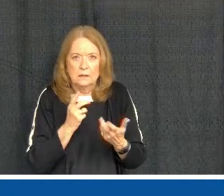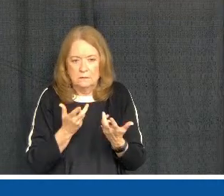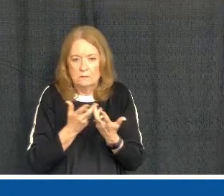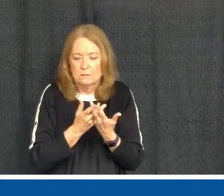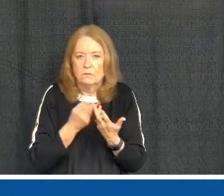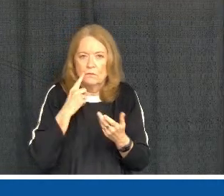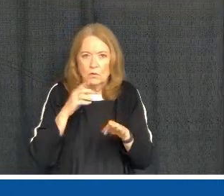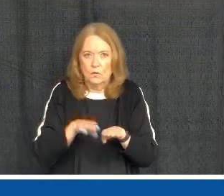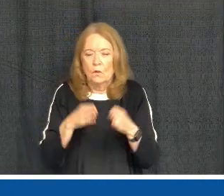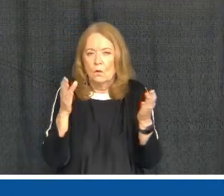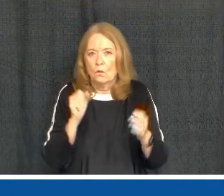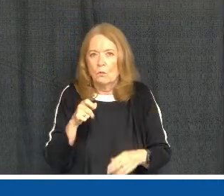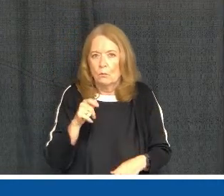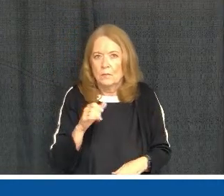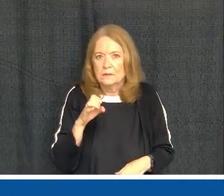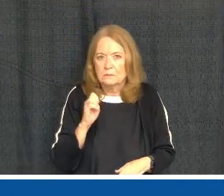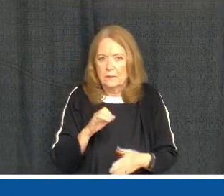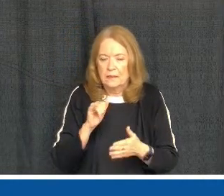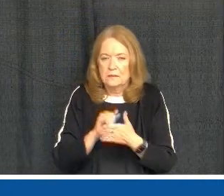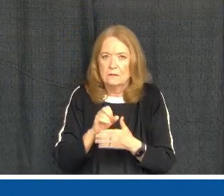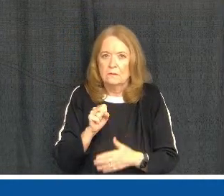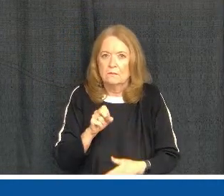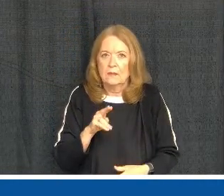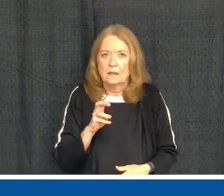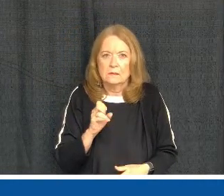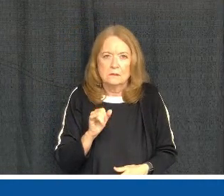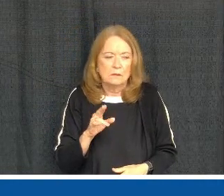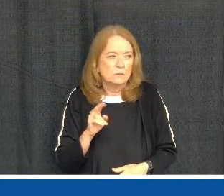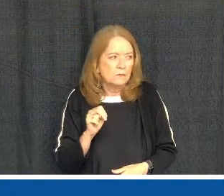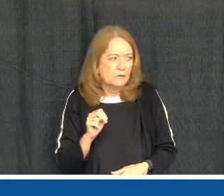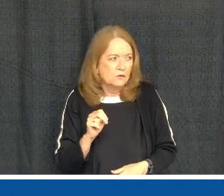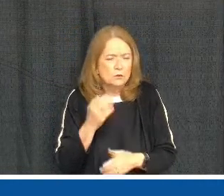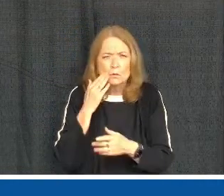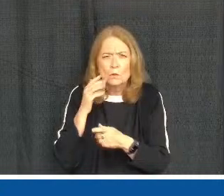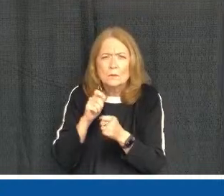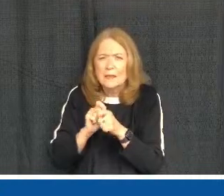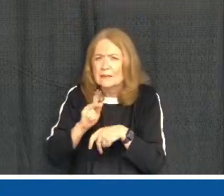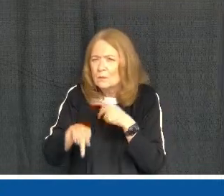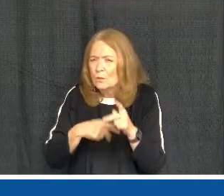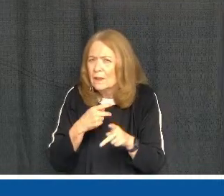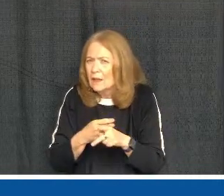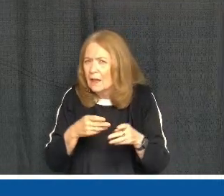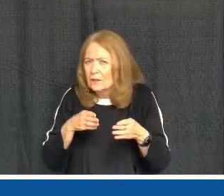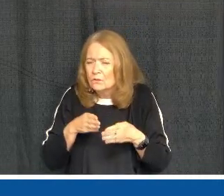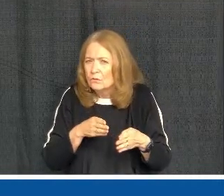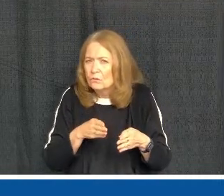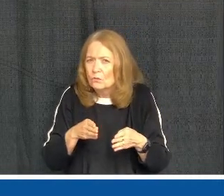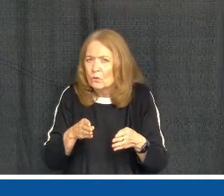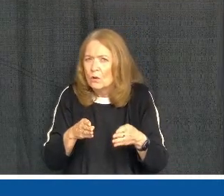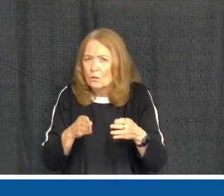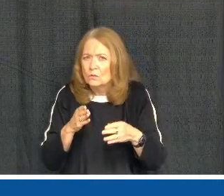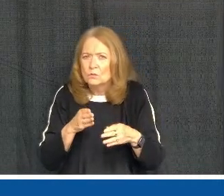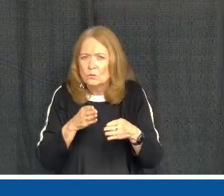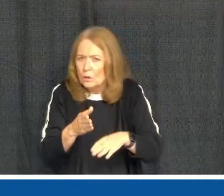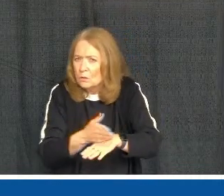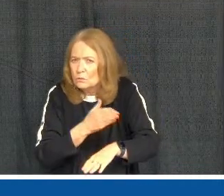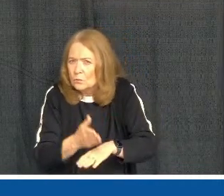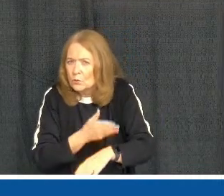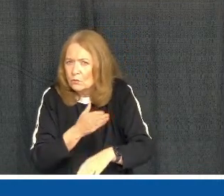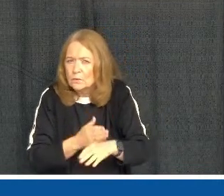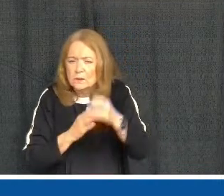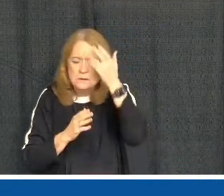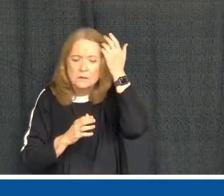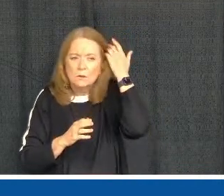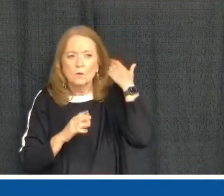space of that subdivision. Okay, and do we know exactly what type of road work is going to be done? There's